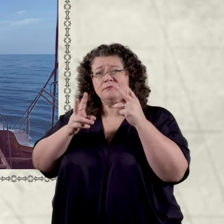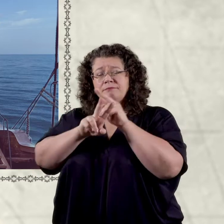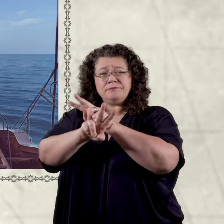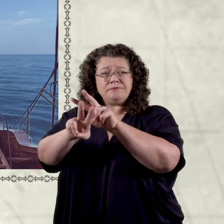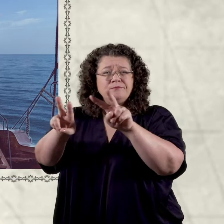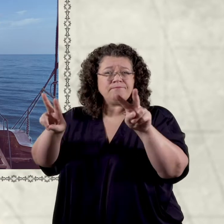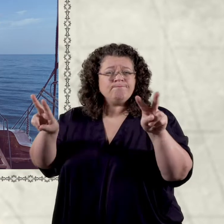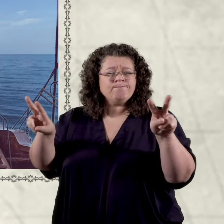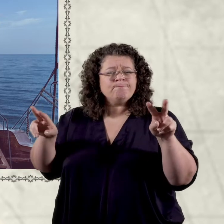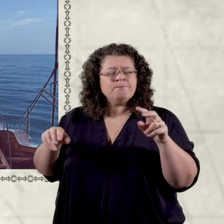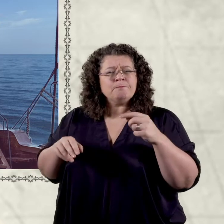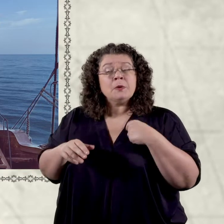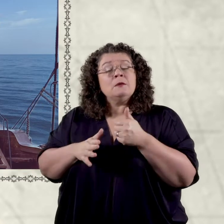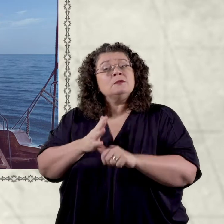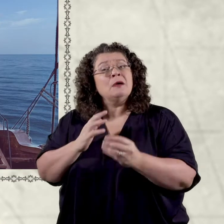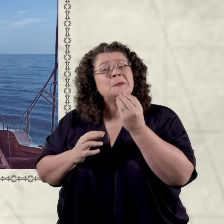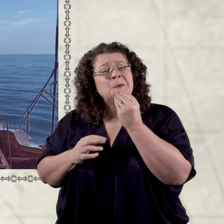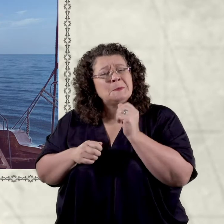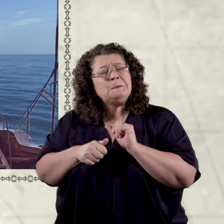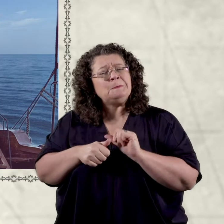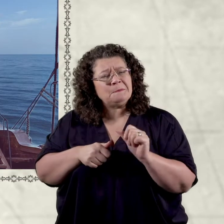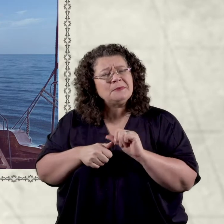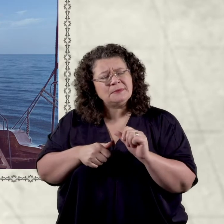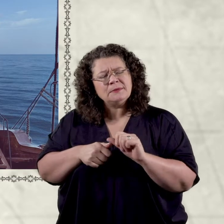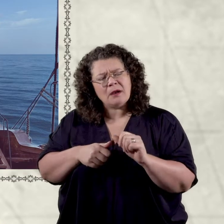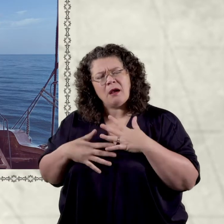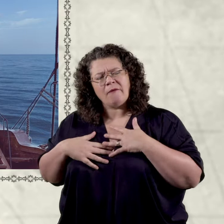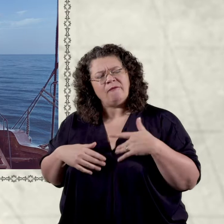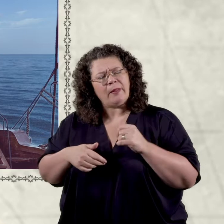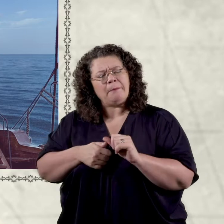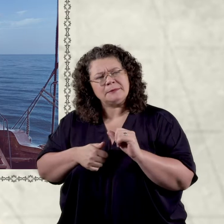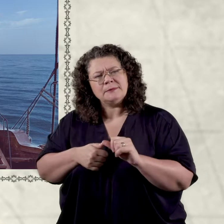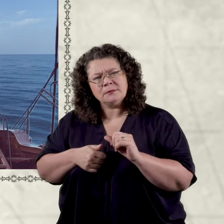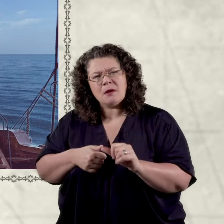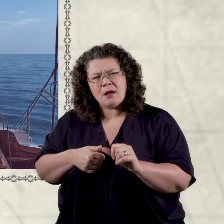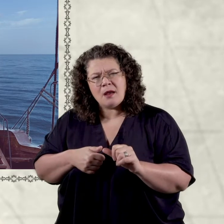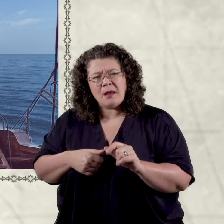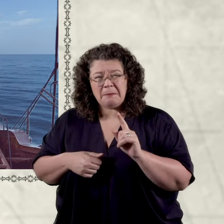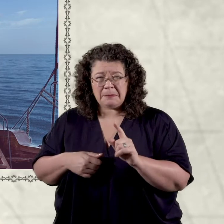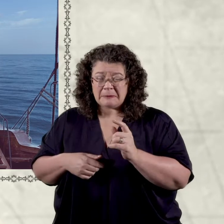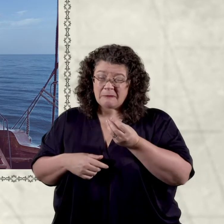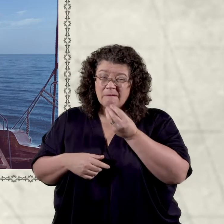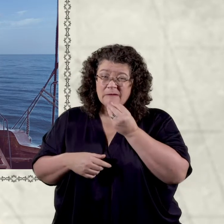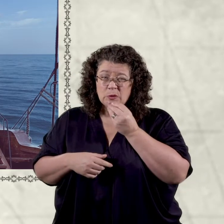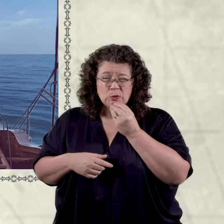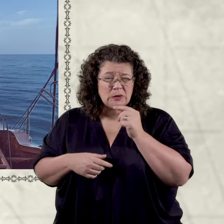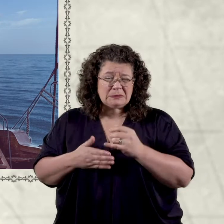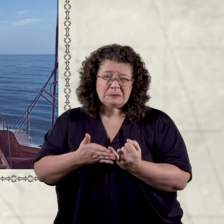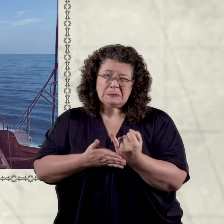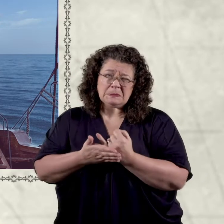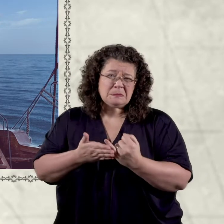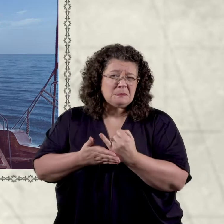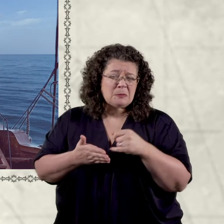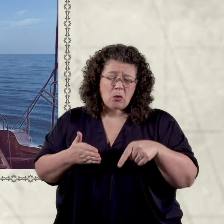sight. And I've started to eat more now as well, feeling a bit better. Although the food situation is